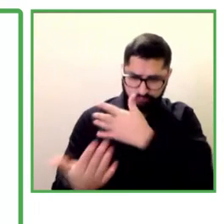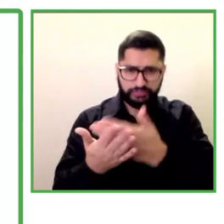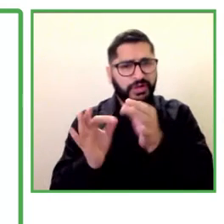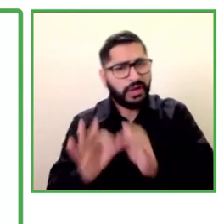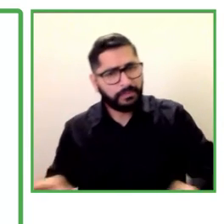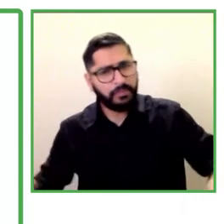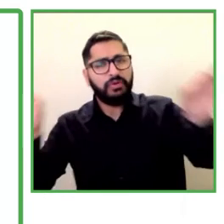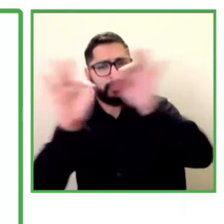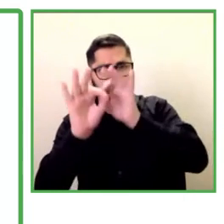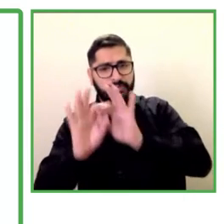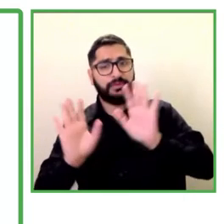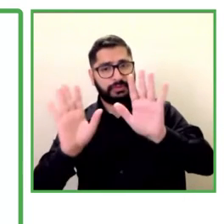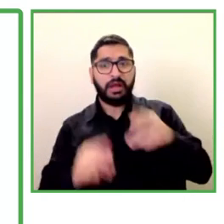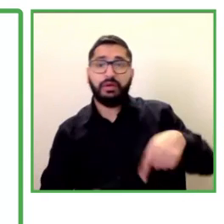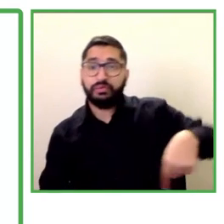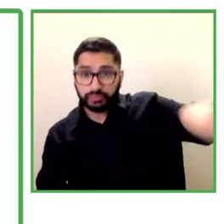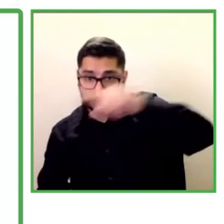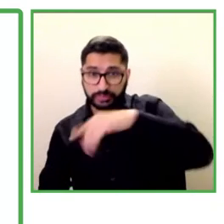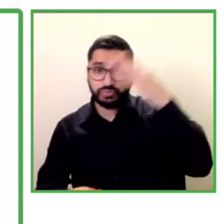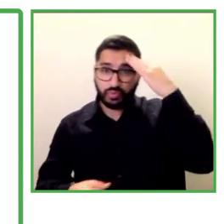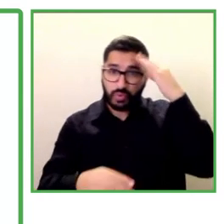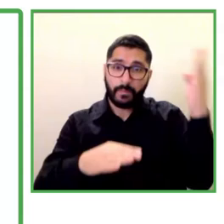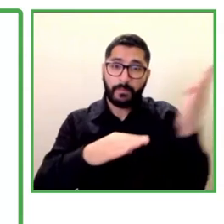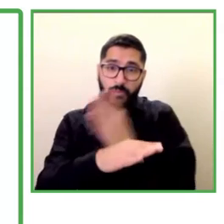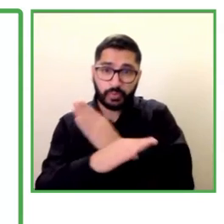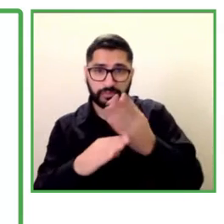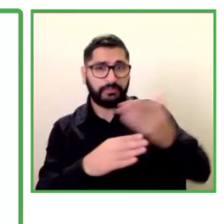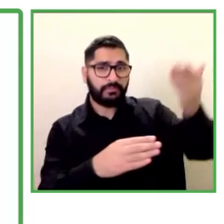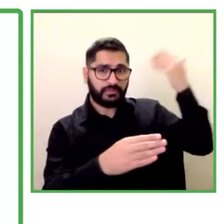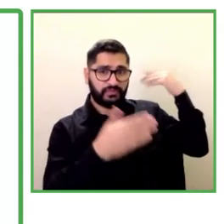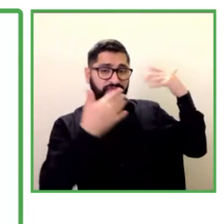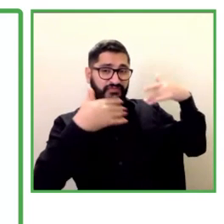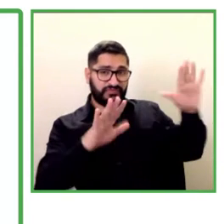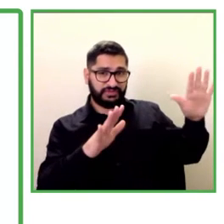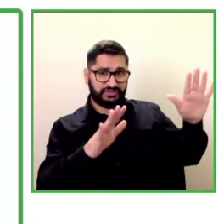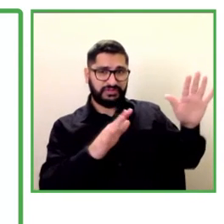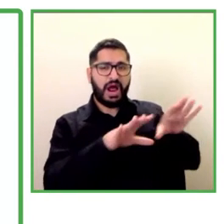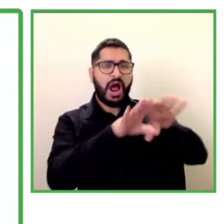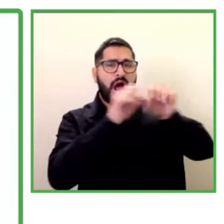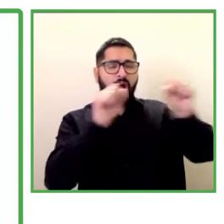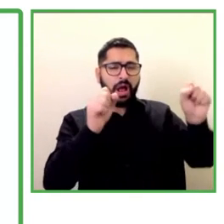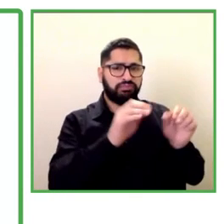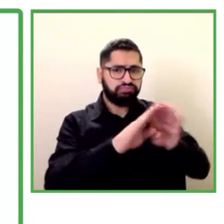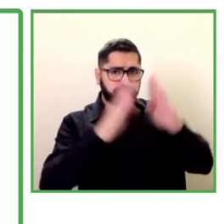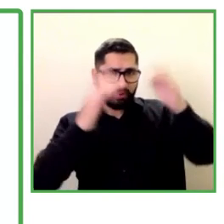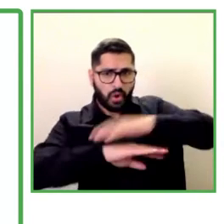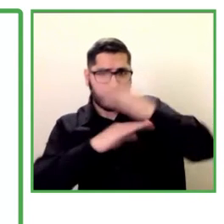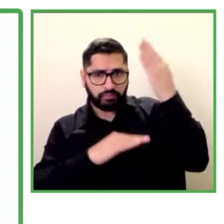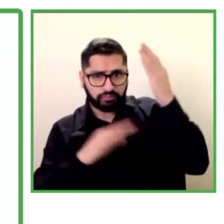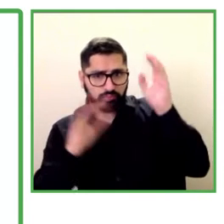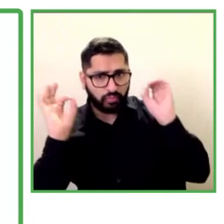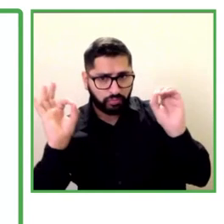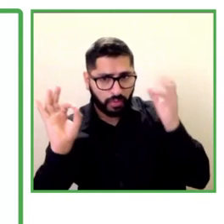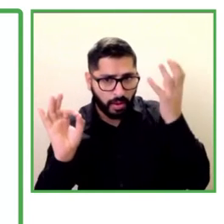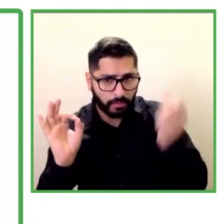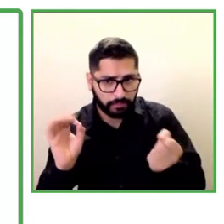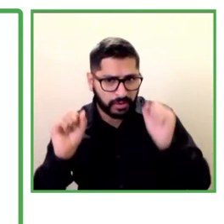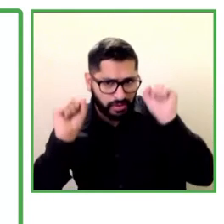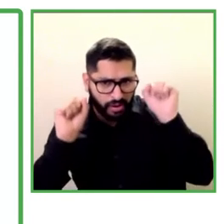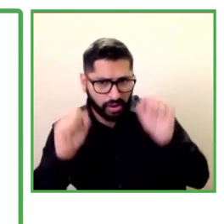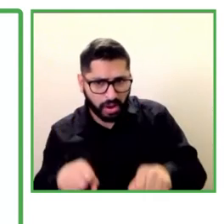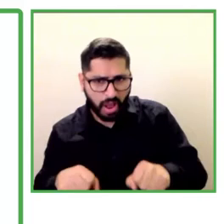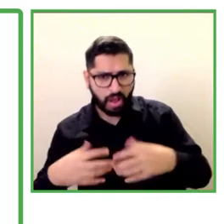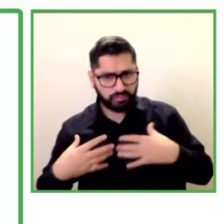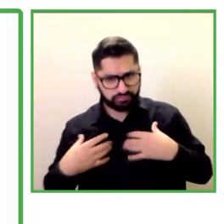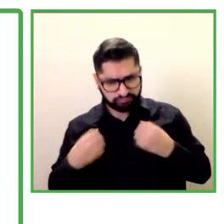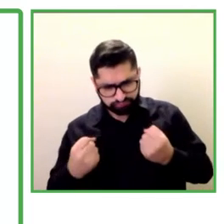companies and organizations which had it enabled within, but and they were able to succeed